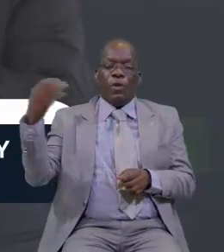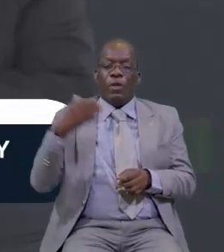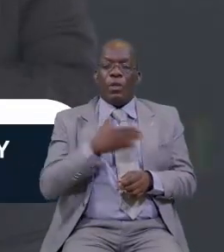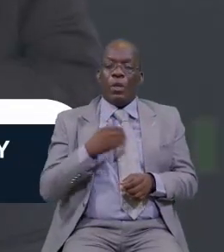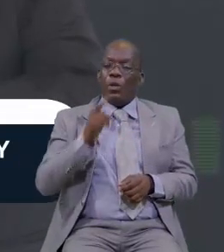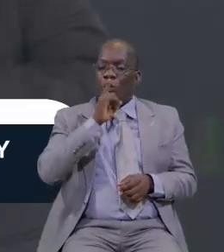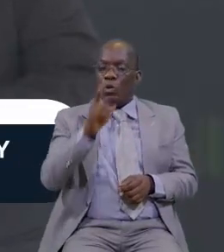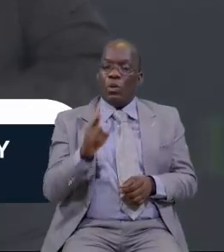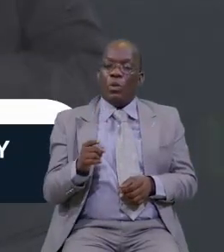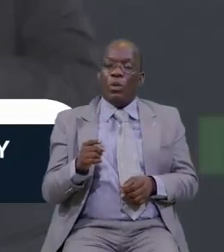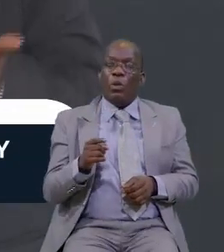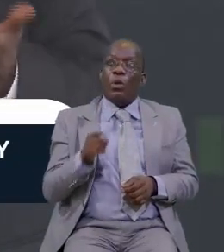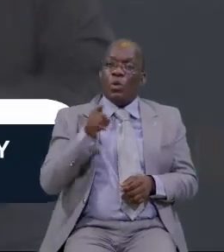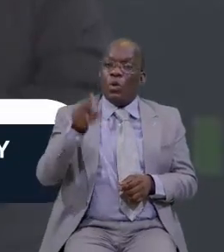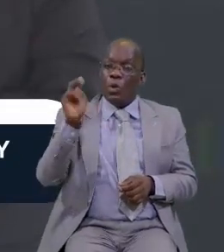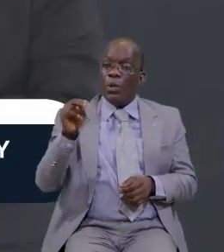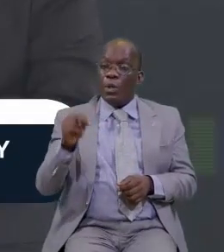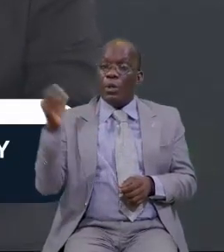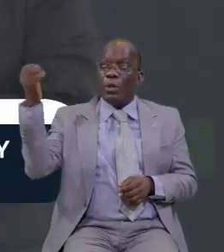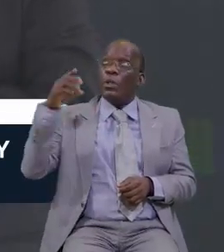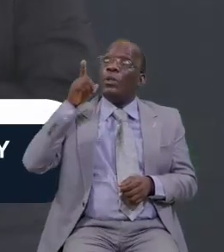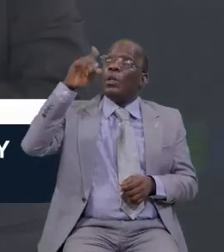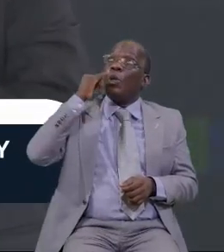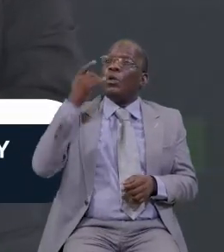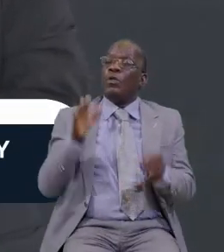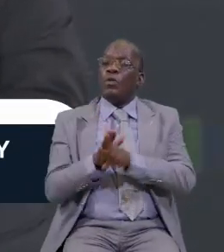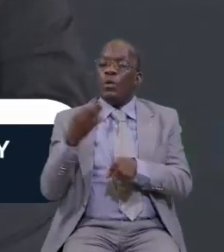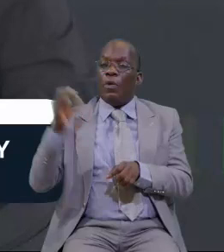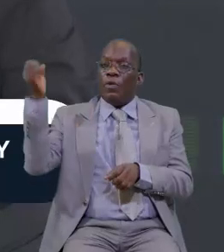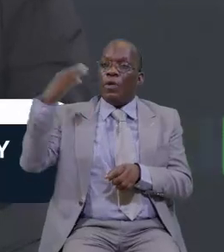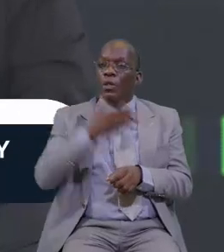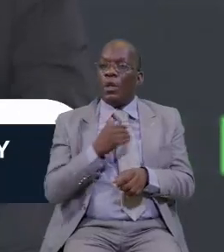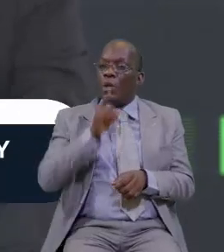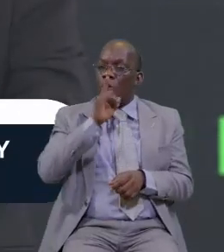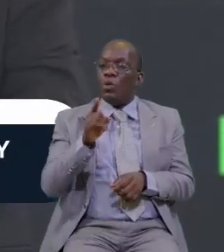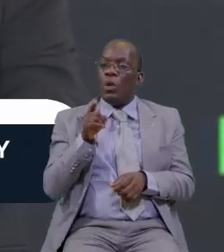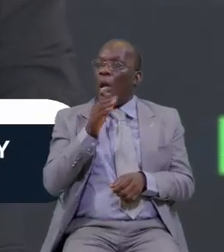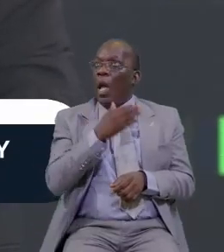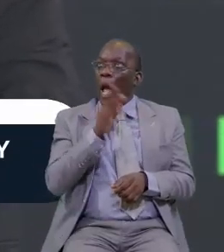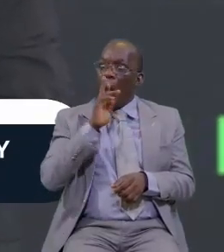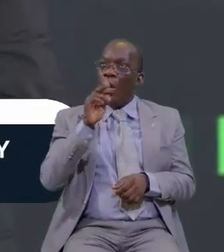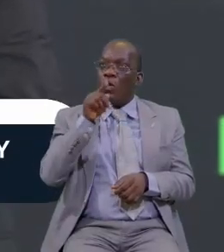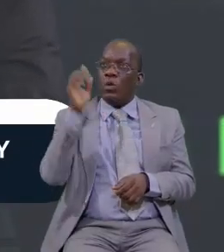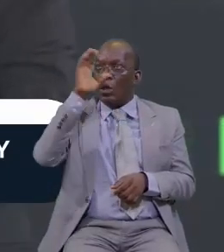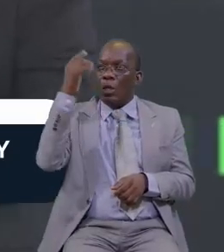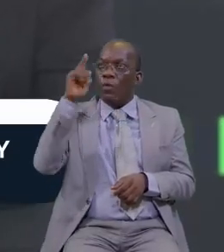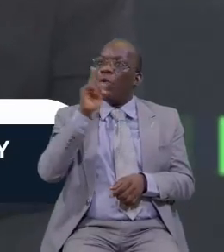looking for grace? He's full of grace and truth. Are you searching for truth? The truth